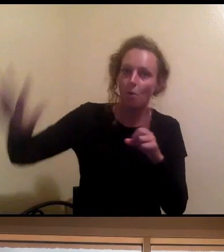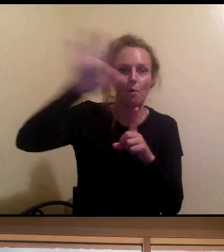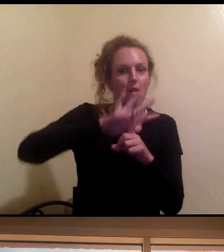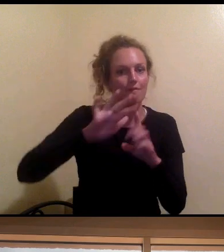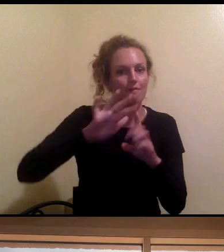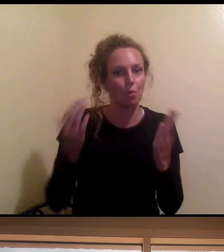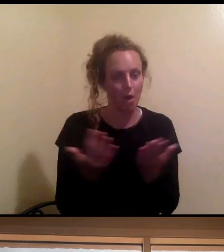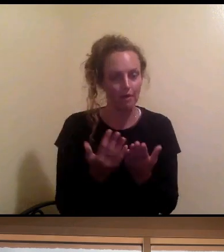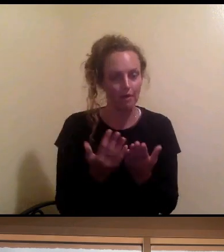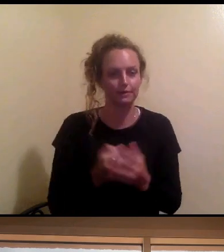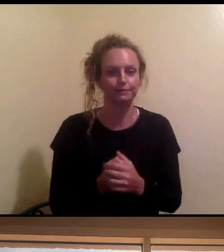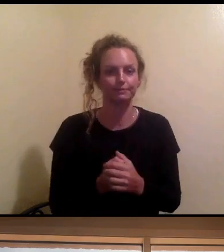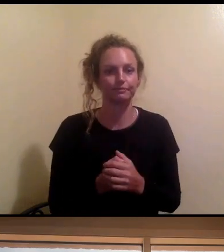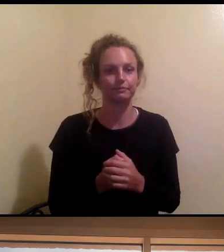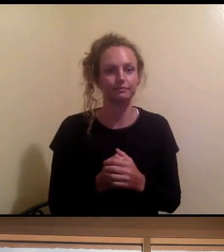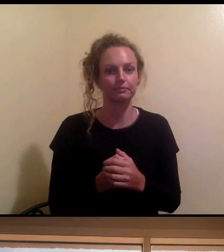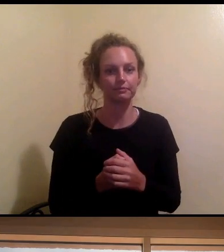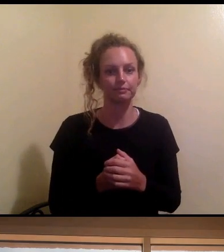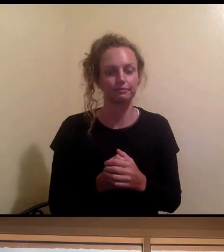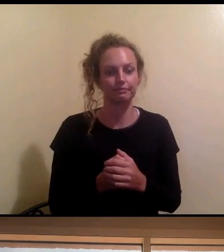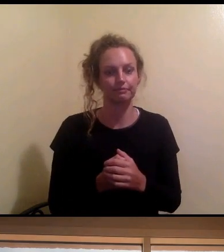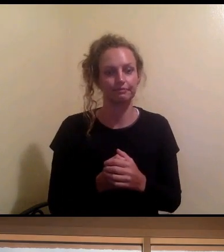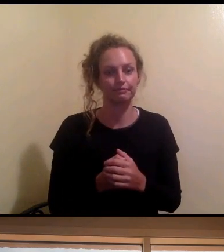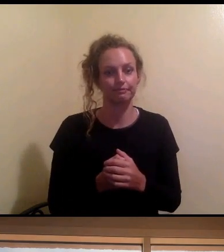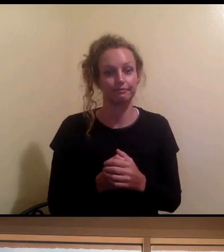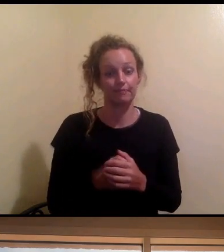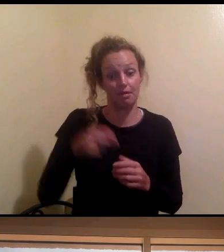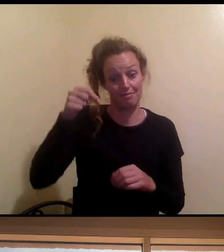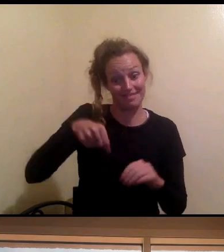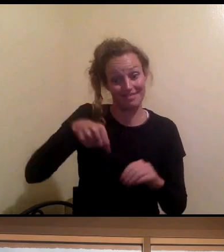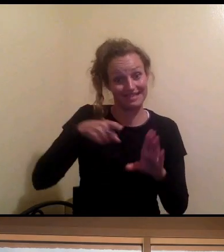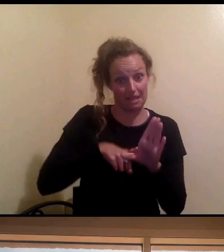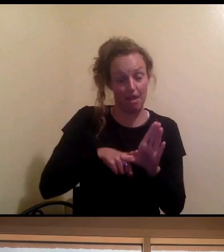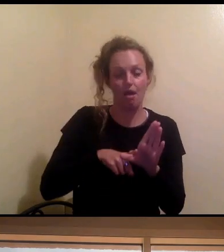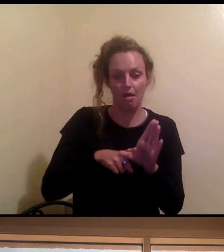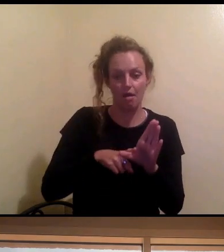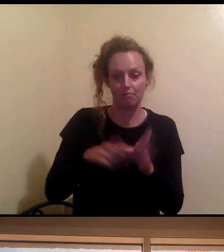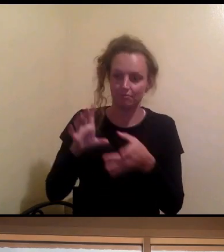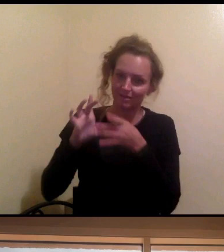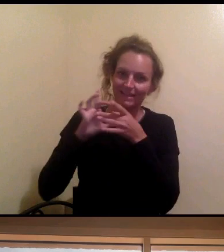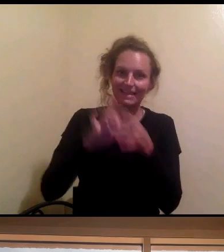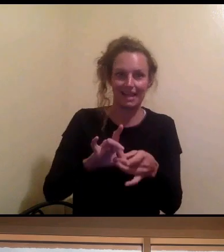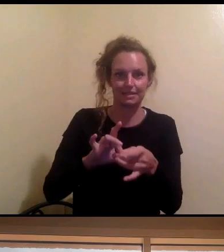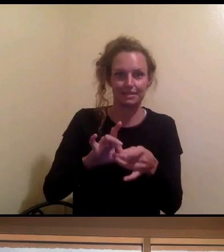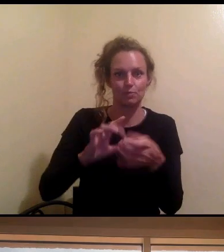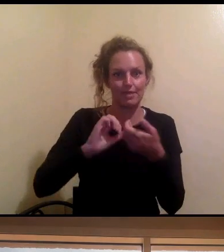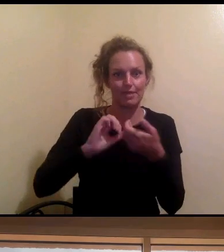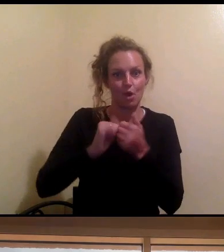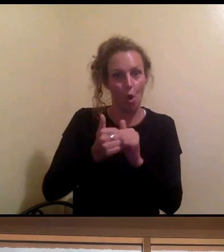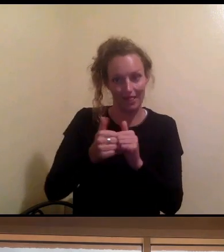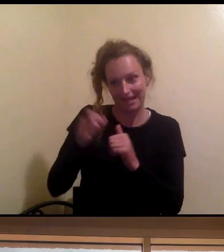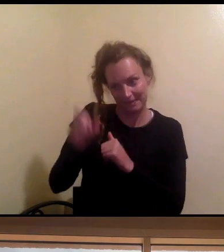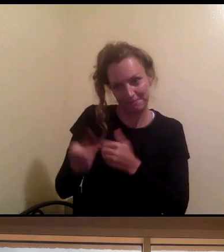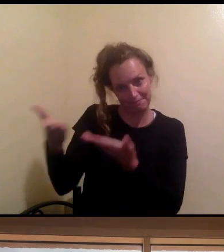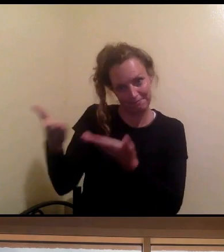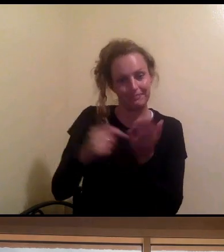earlier this year, I connected with former colleague, my friend, and now business partner Tony on an idea that I